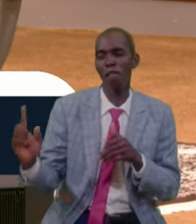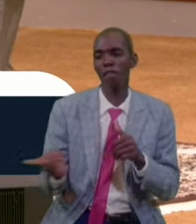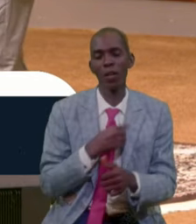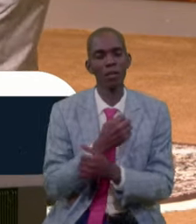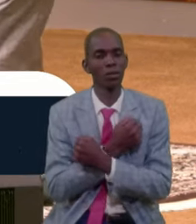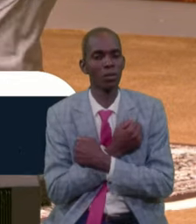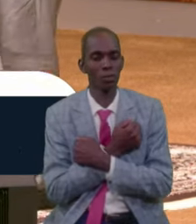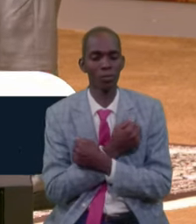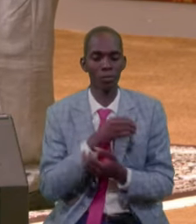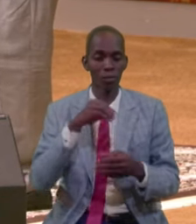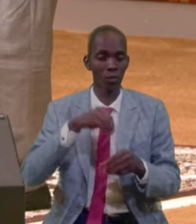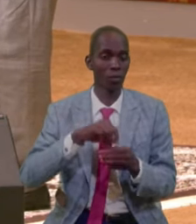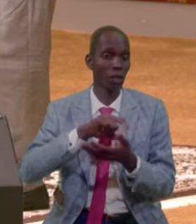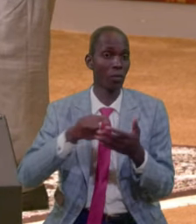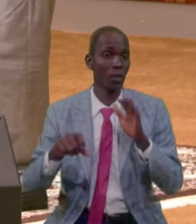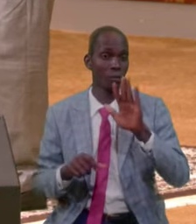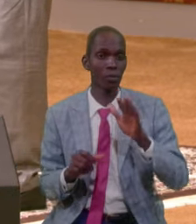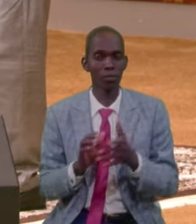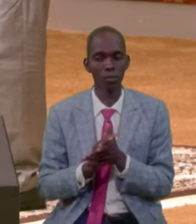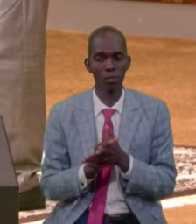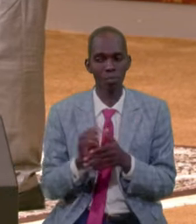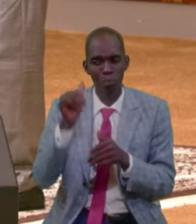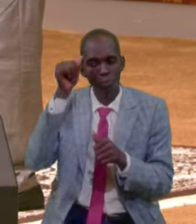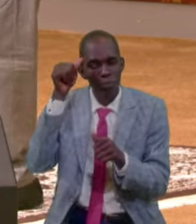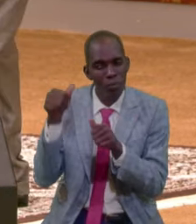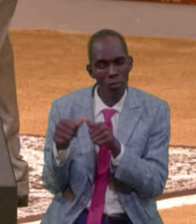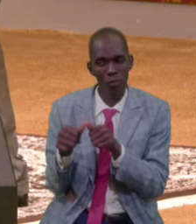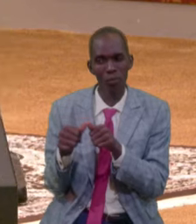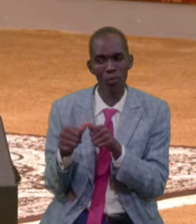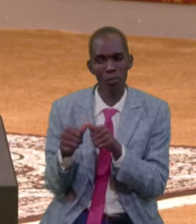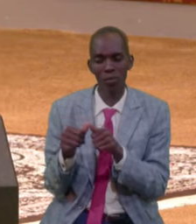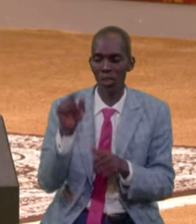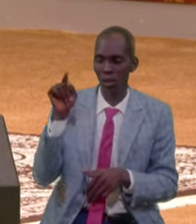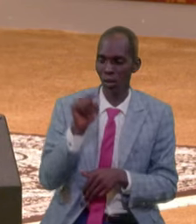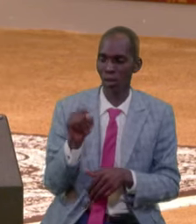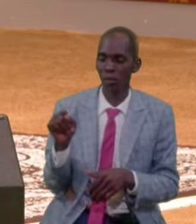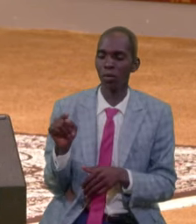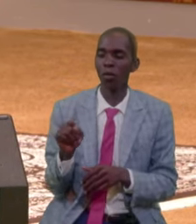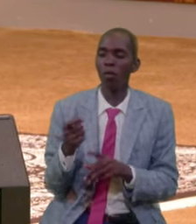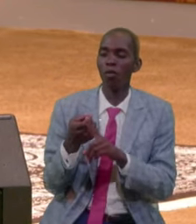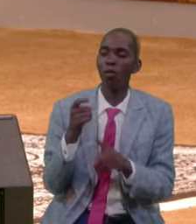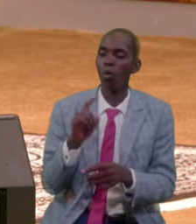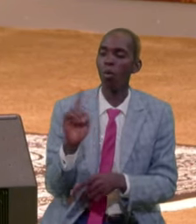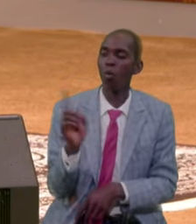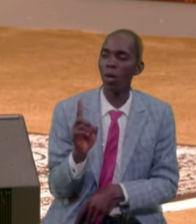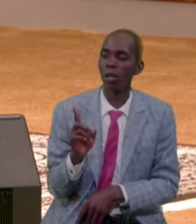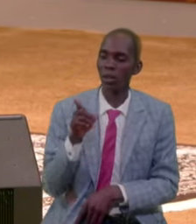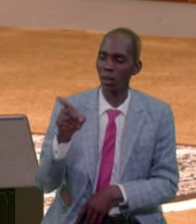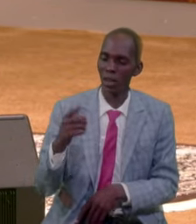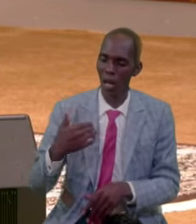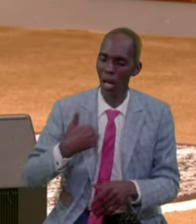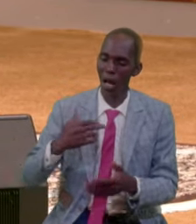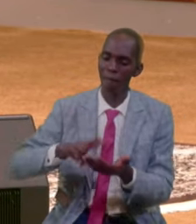verse 5, it says, remember, therefore, from whence thou art